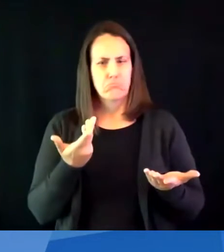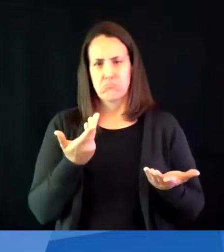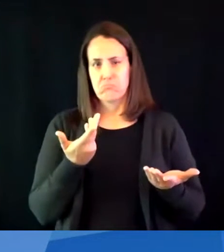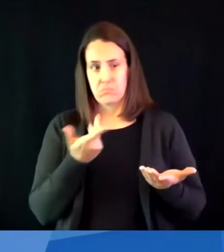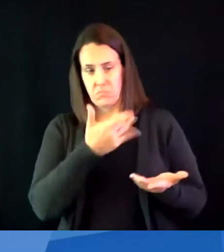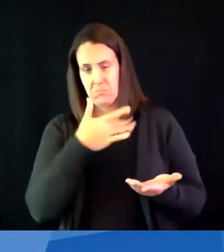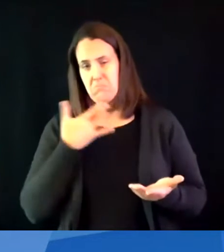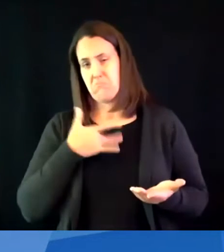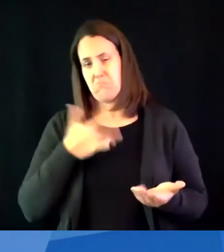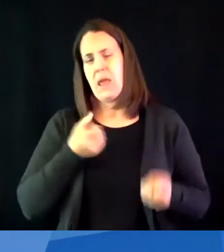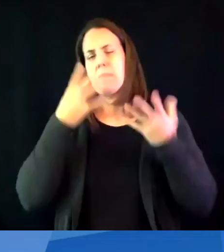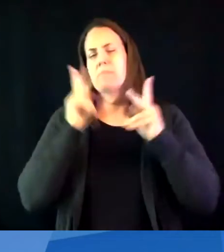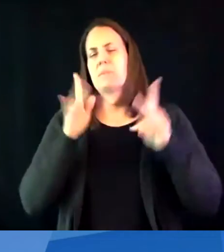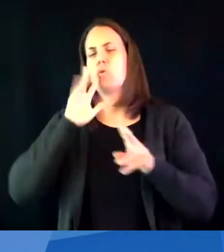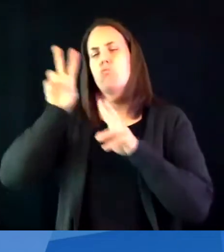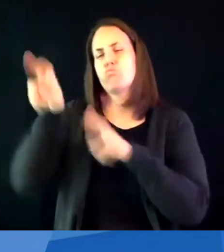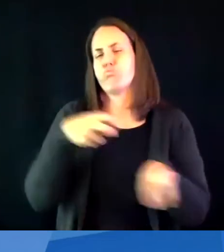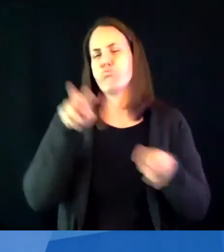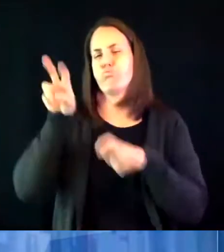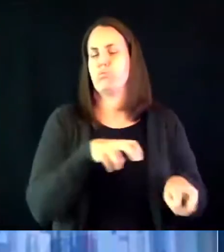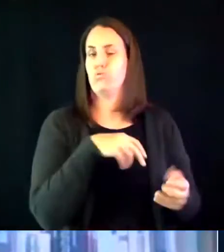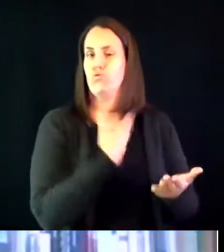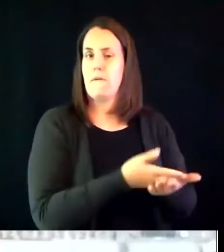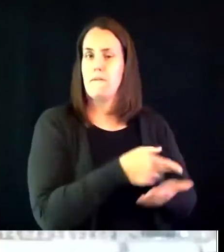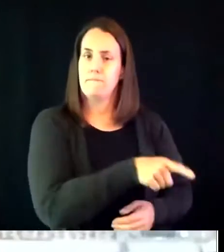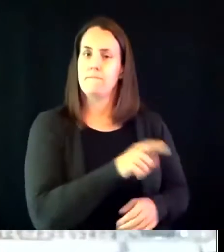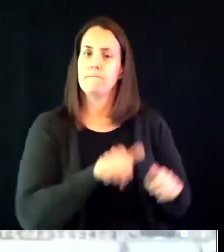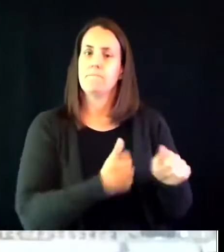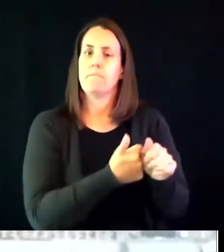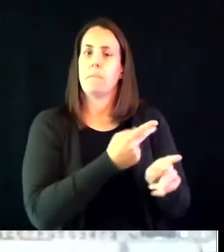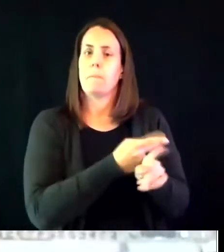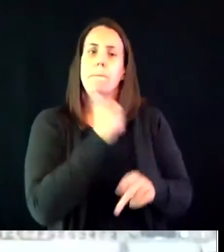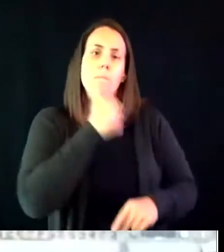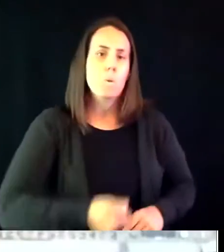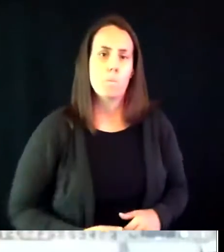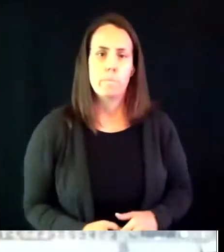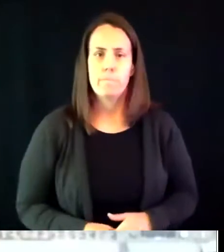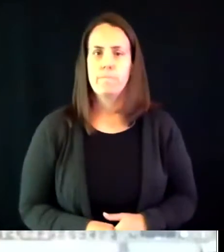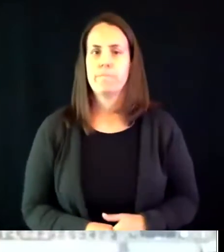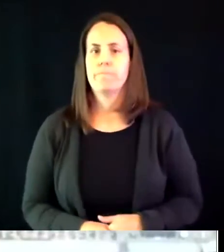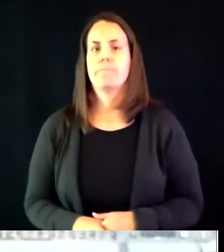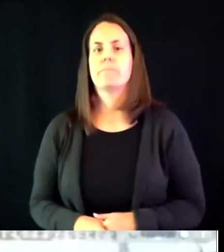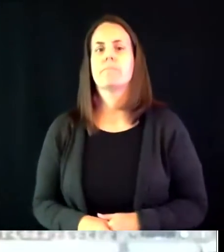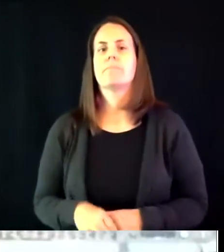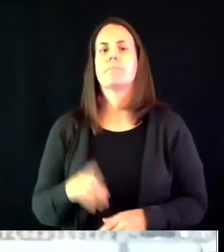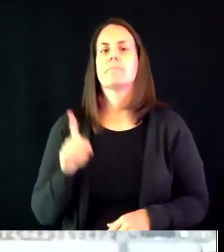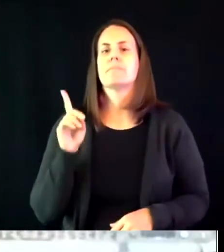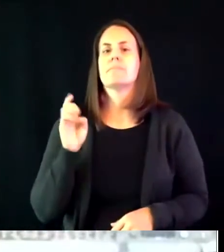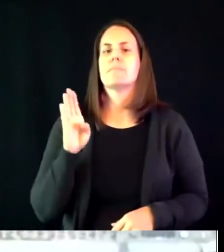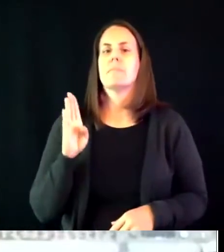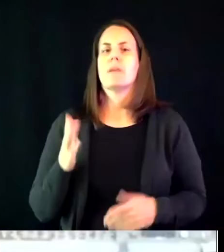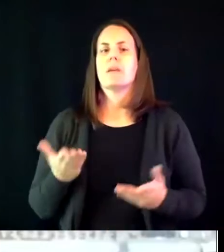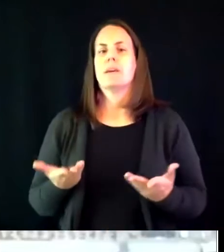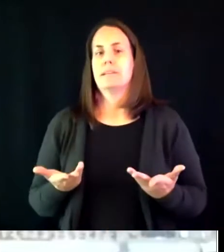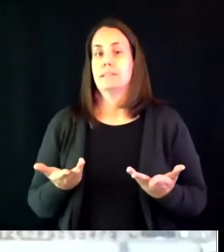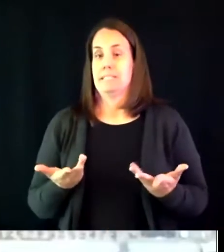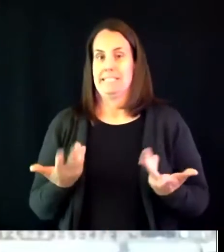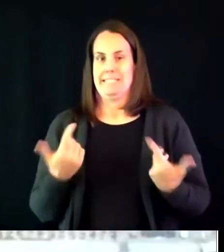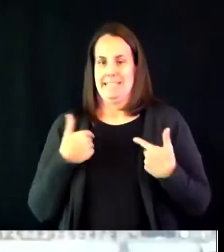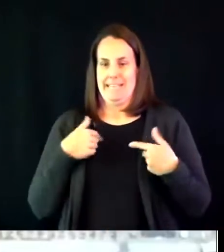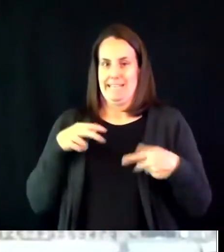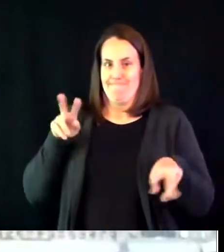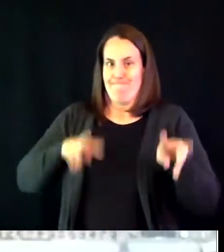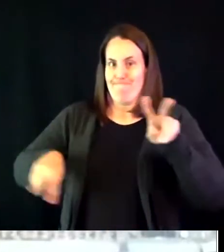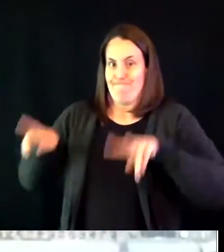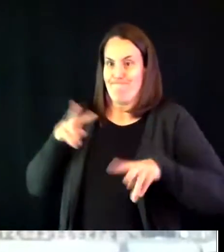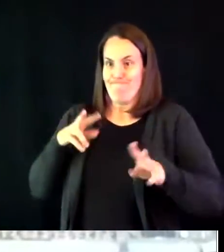Deb? That is still being talked about right now. Hospitals really, when you look at what hospitals have to do to